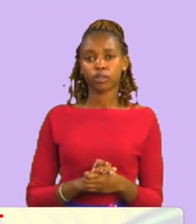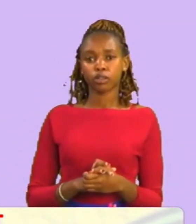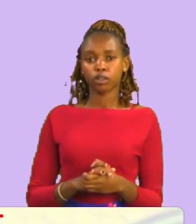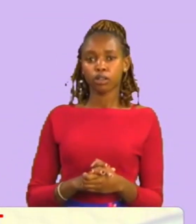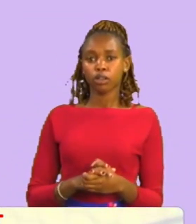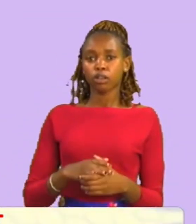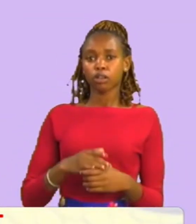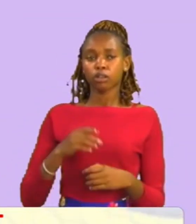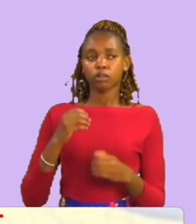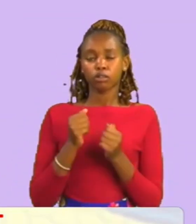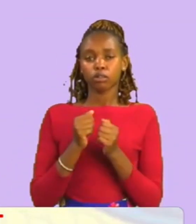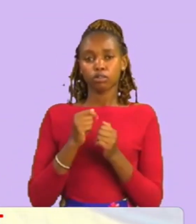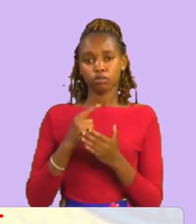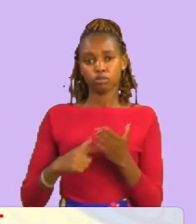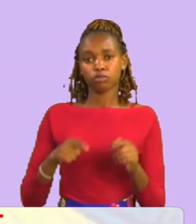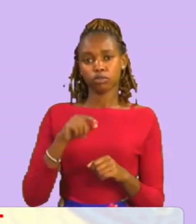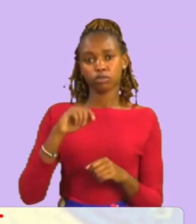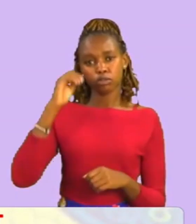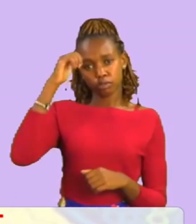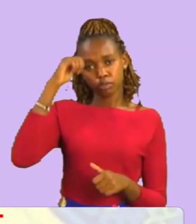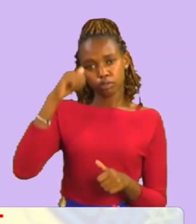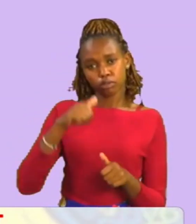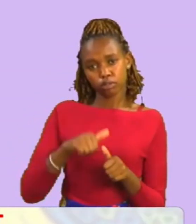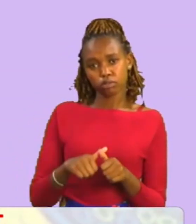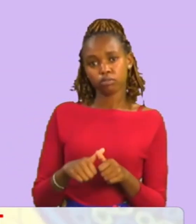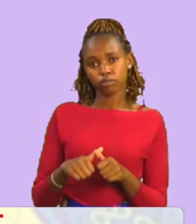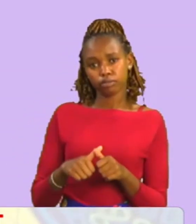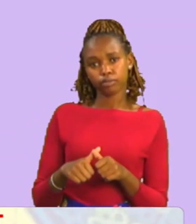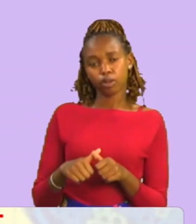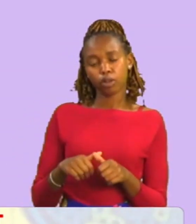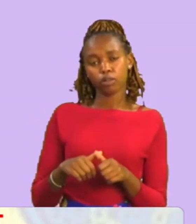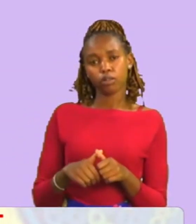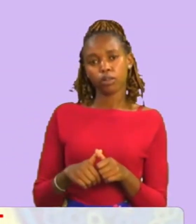is sometimes huyu engineer unataka kuwa anaweza kuwa nikadenge na mpira,